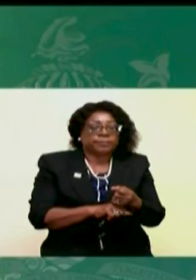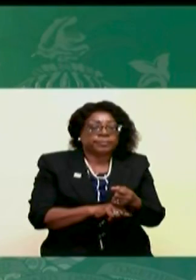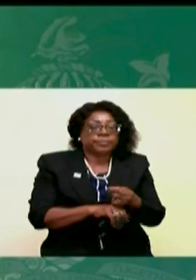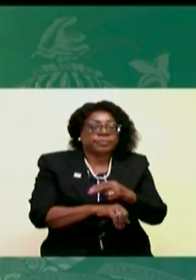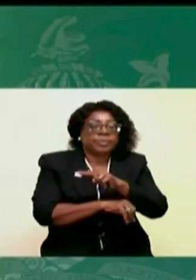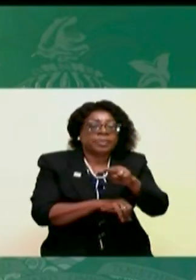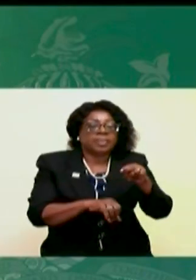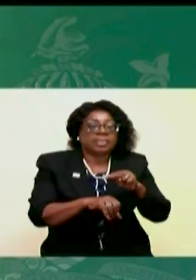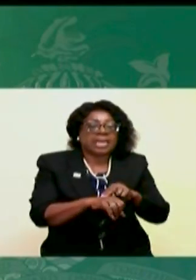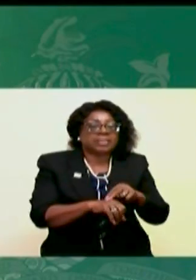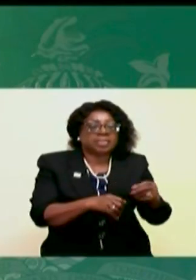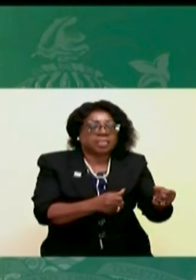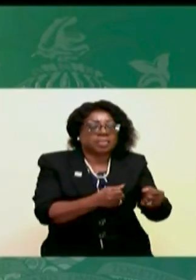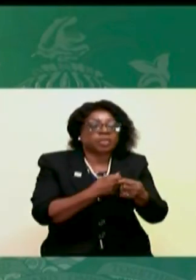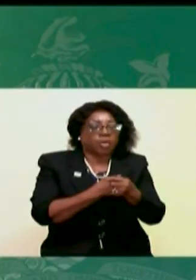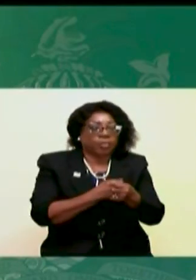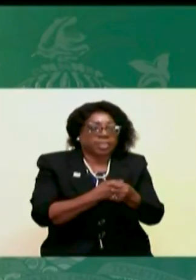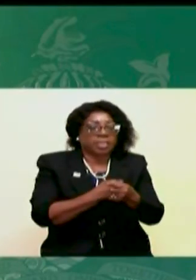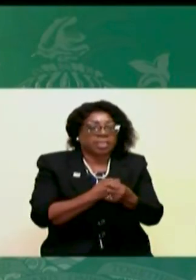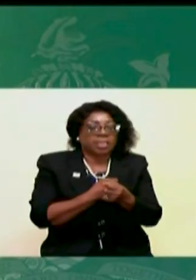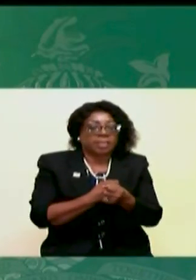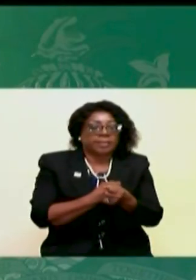national security.